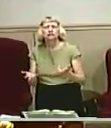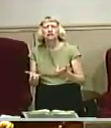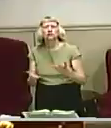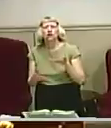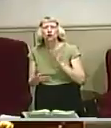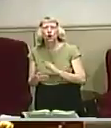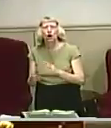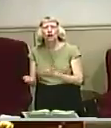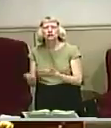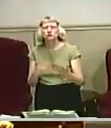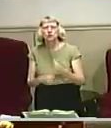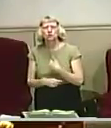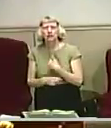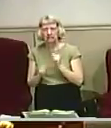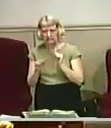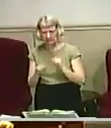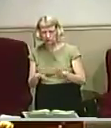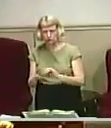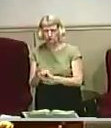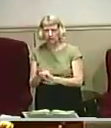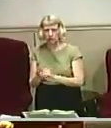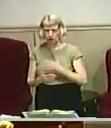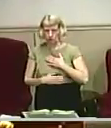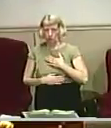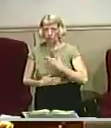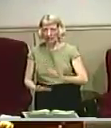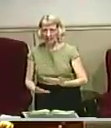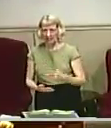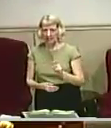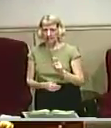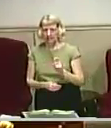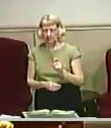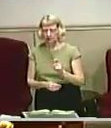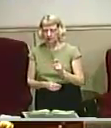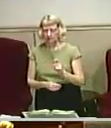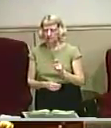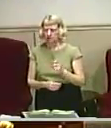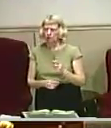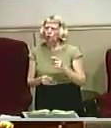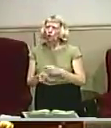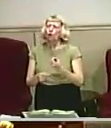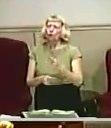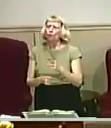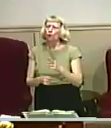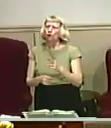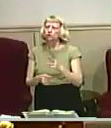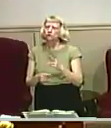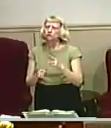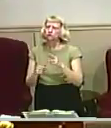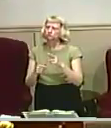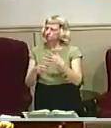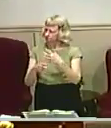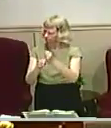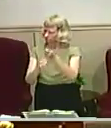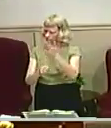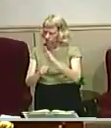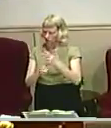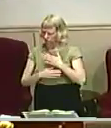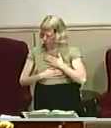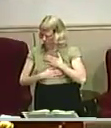God going to take me? Can we do that? Are we willing to do that? Will we blindly trust God and follow after